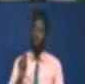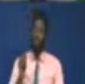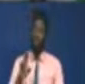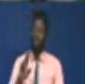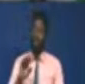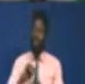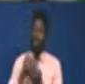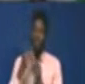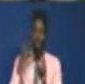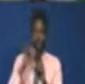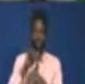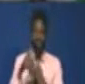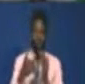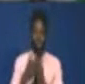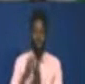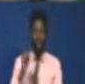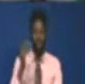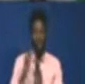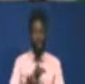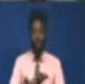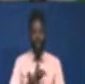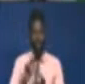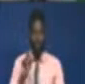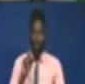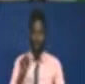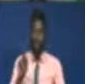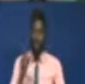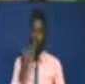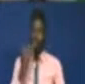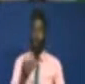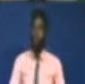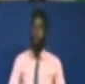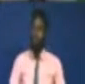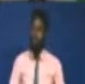is not just for Kenya Kwanza. Thank you.